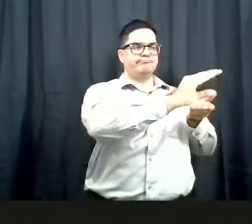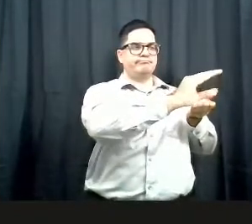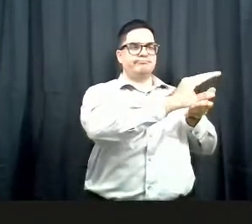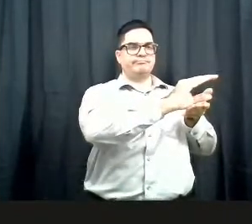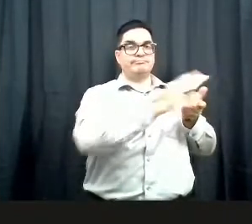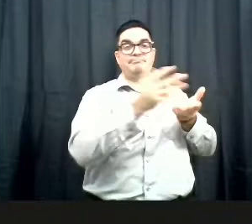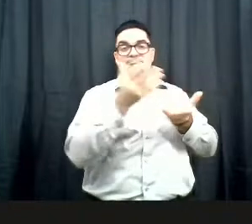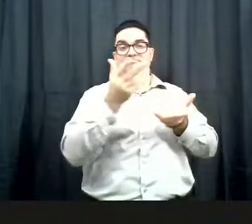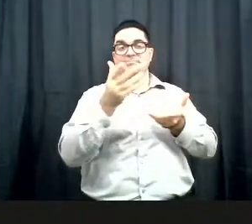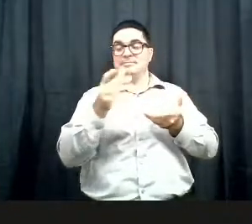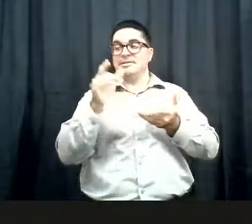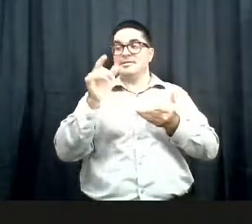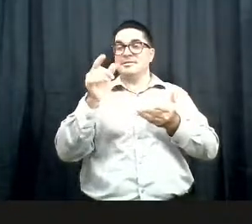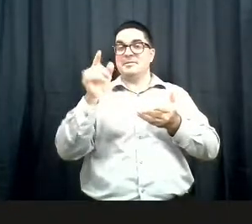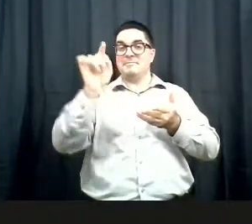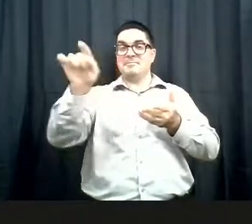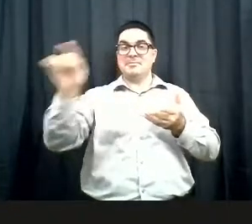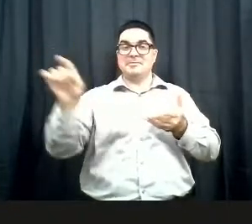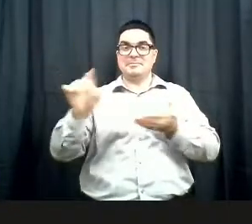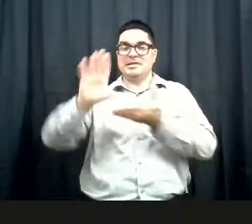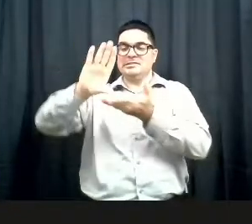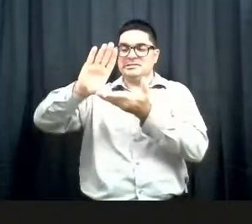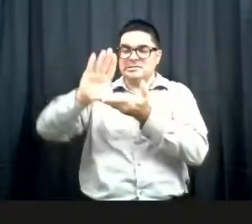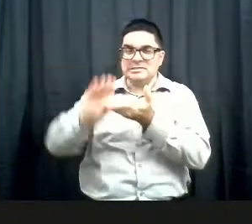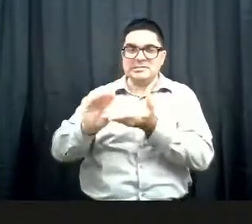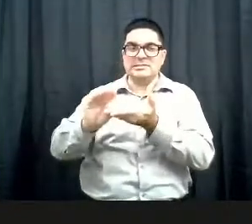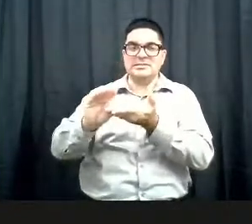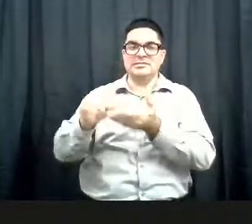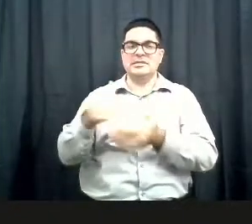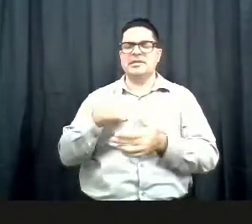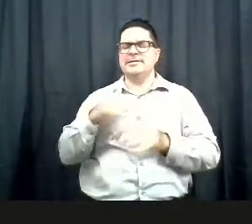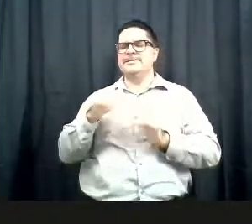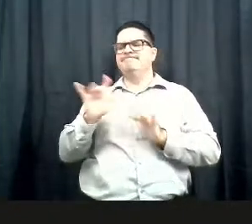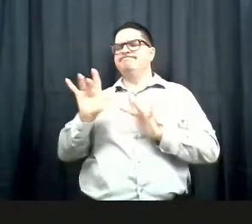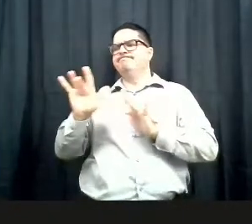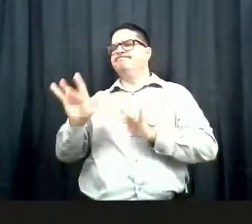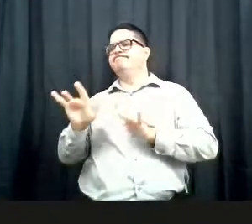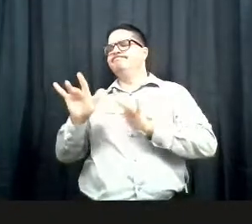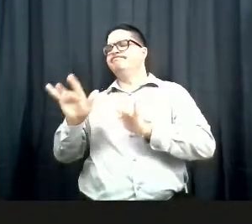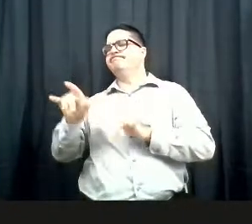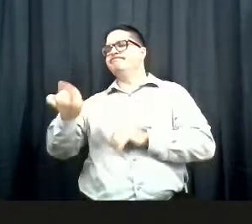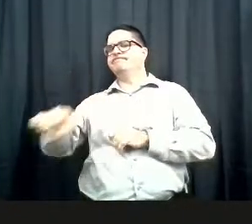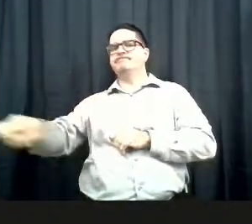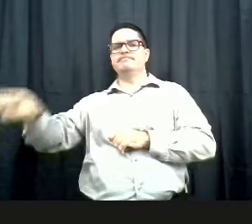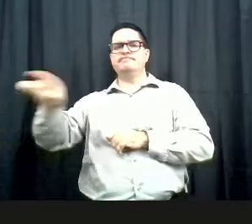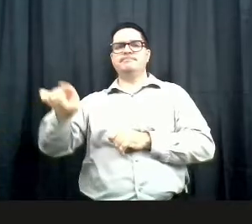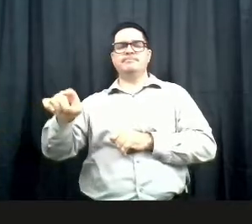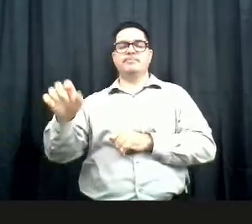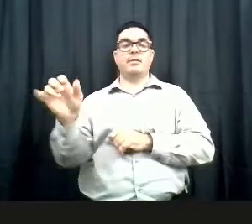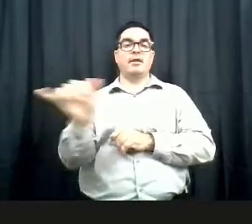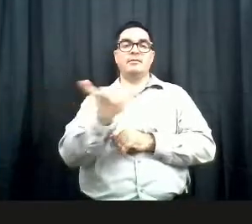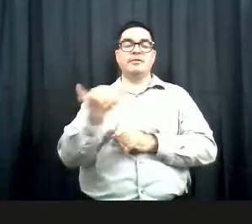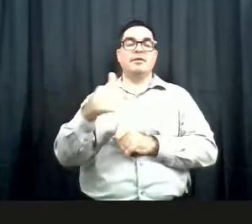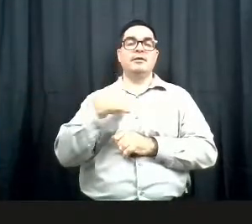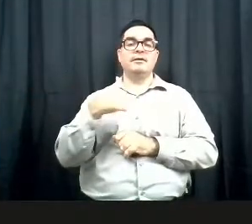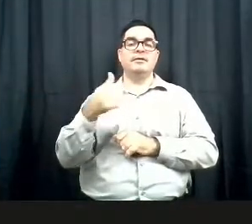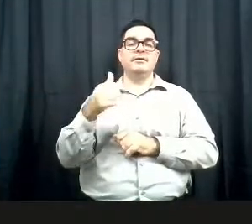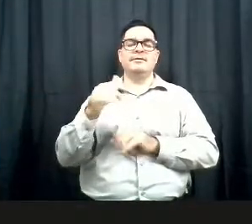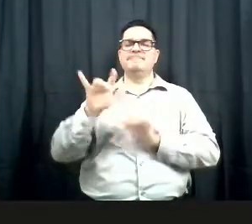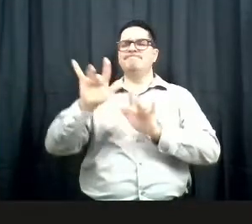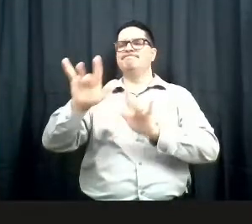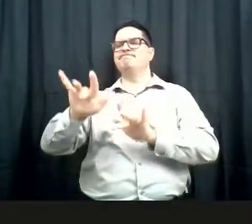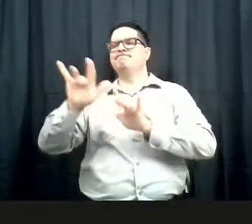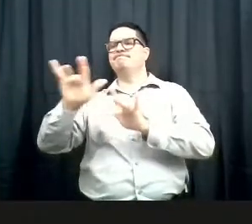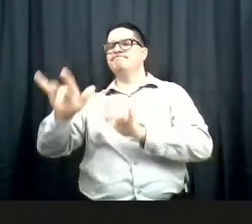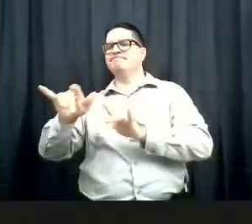And, I feel for them, just like I feel for all the people that have been suffering for a really long